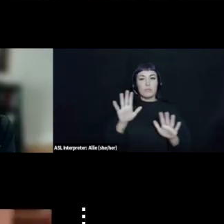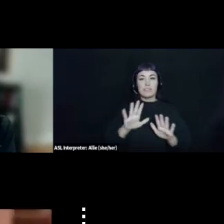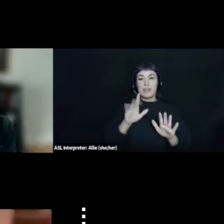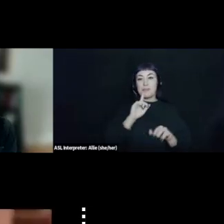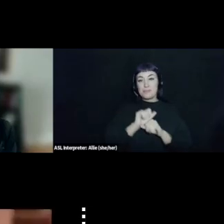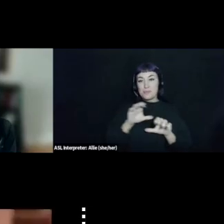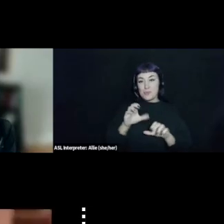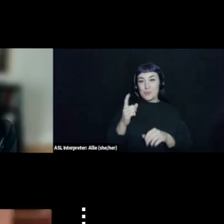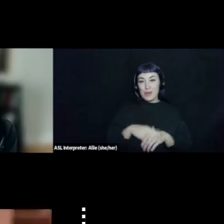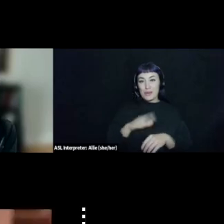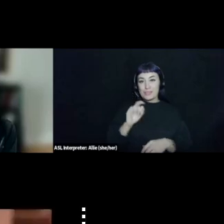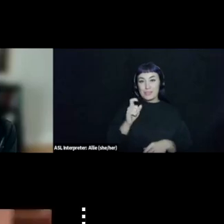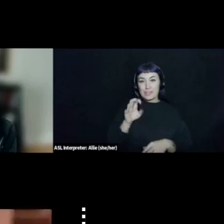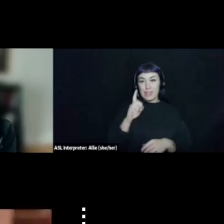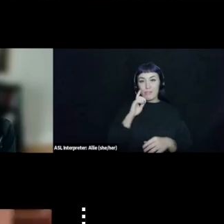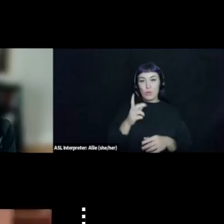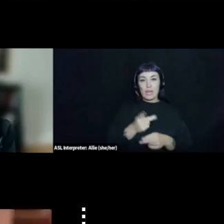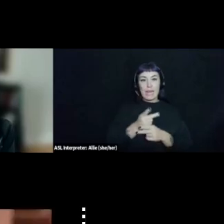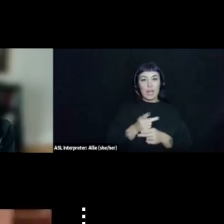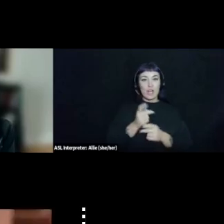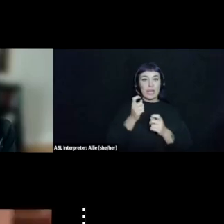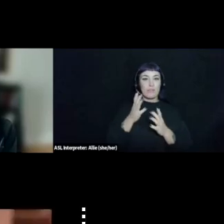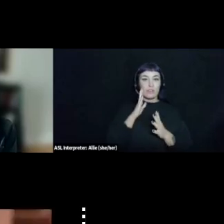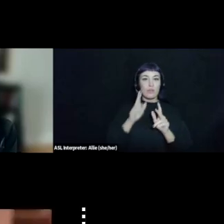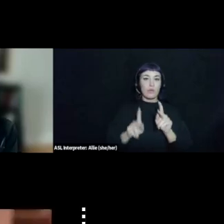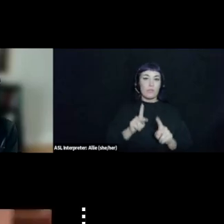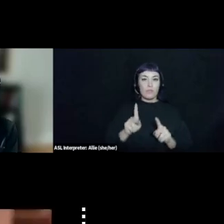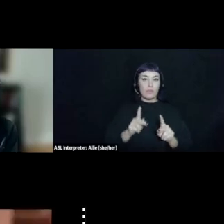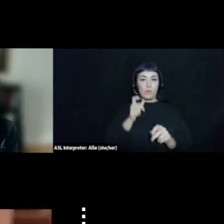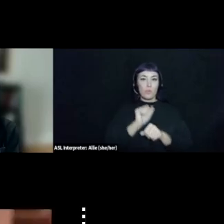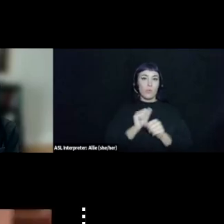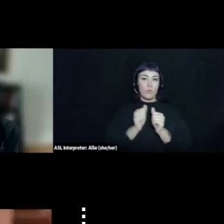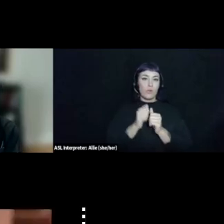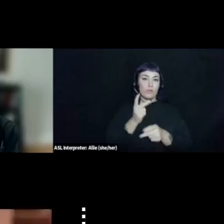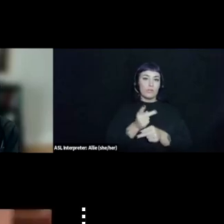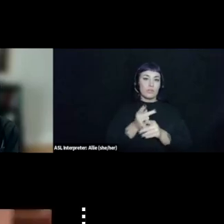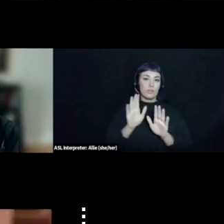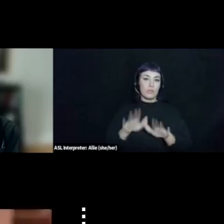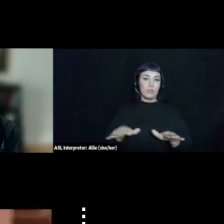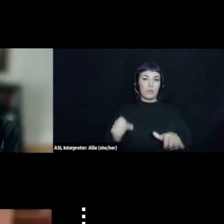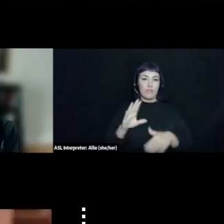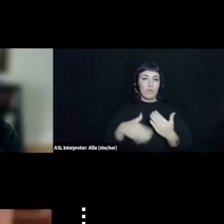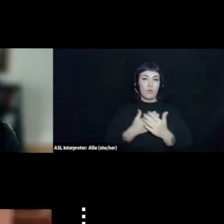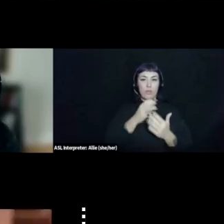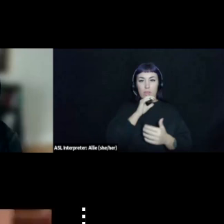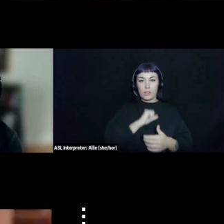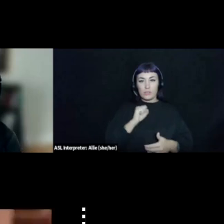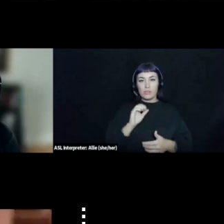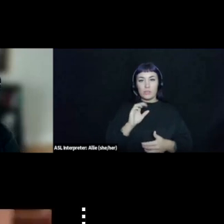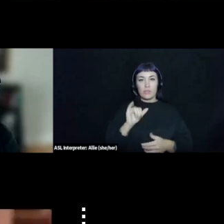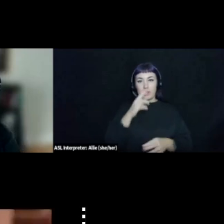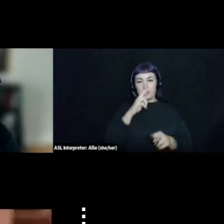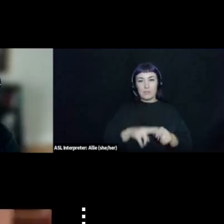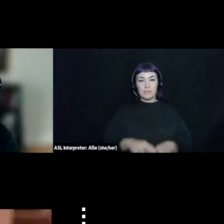actually doing one on sex ed for caregivers for folks who work with or take care of children of all ages. So that's